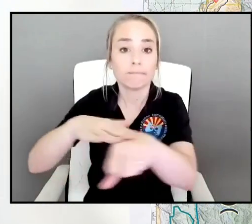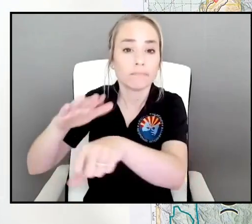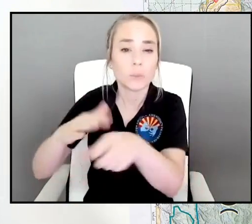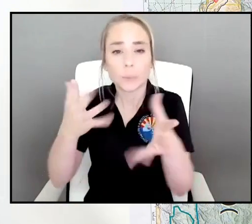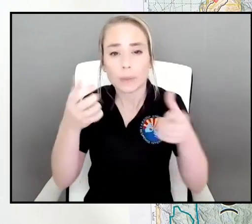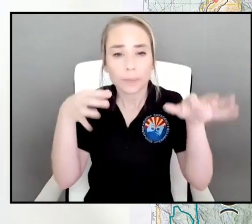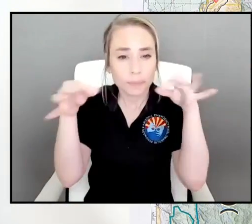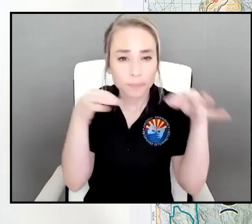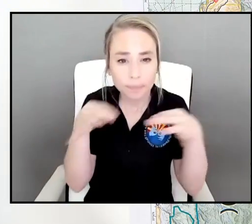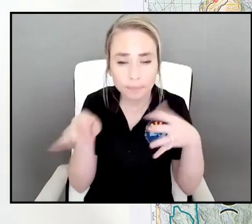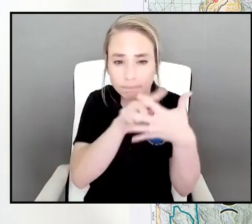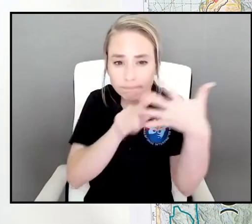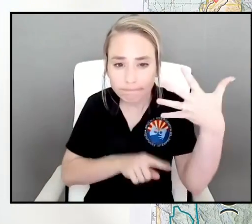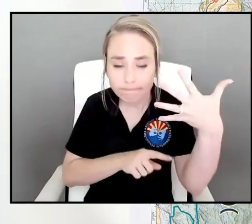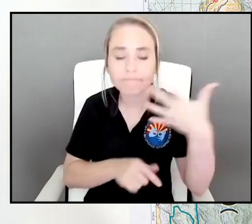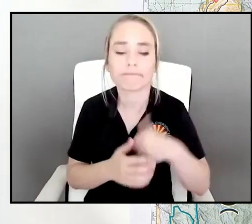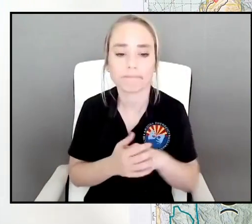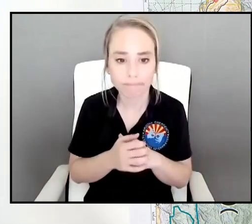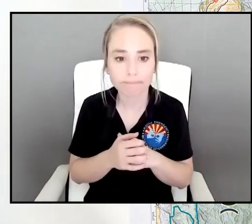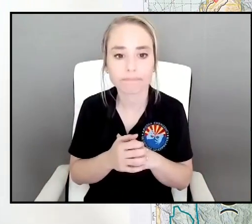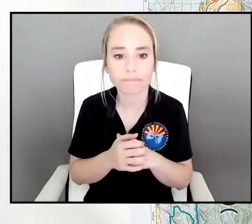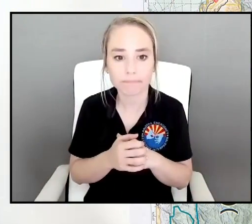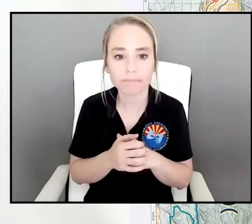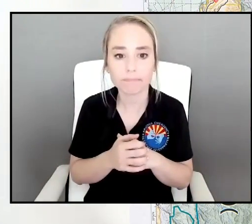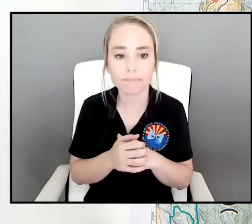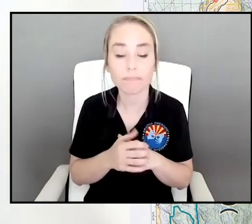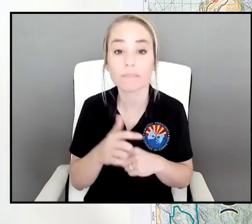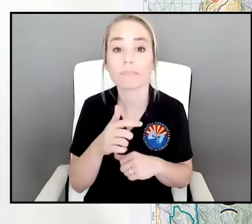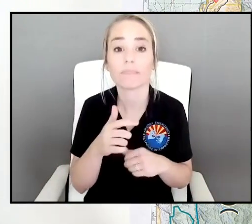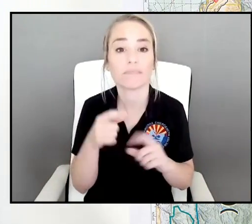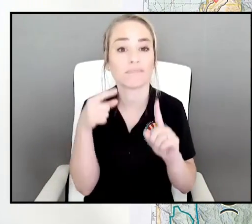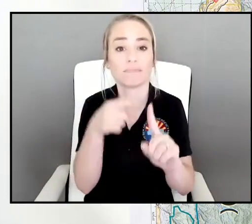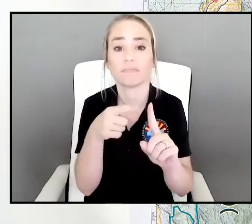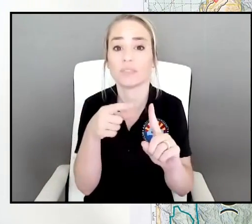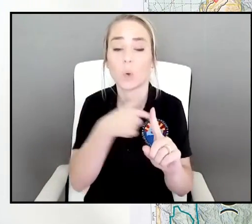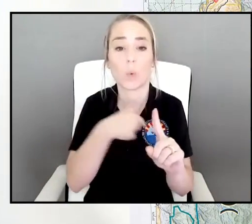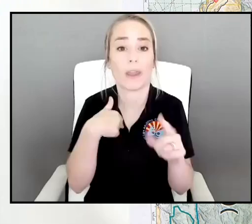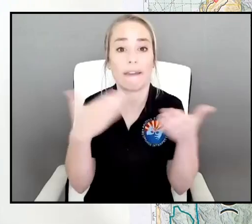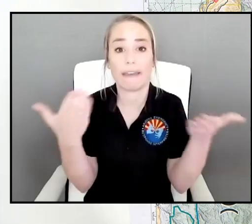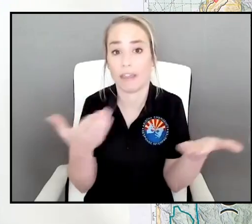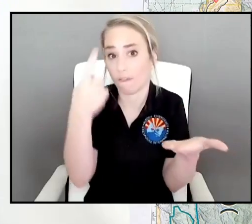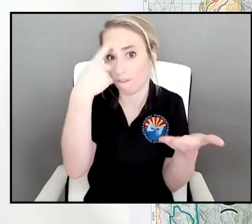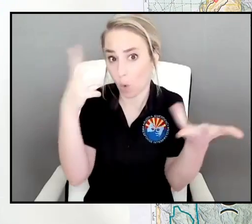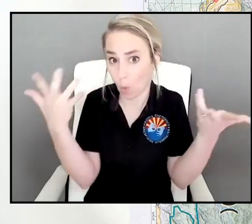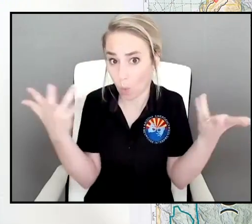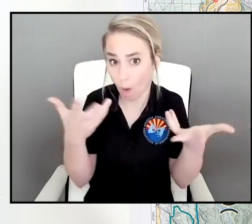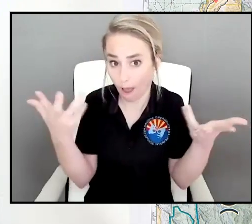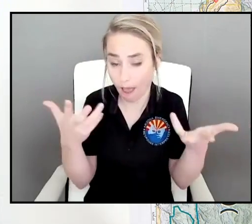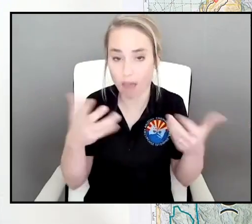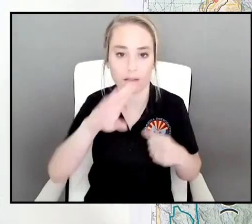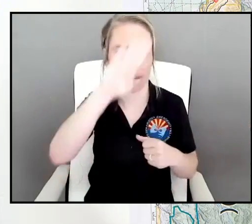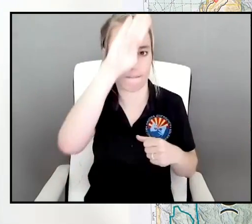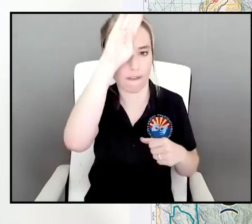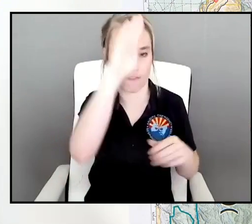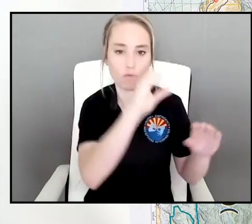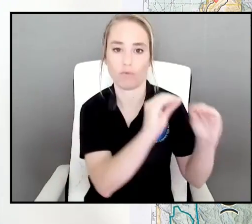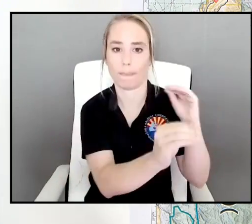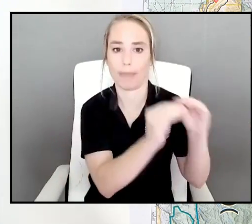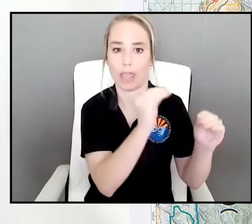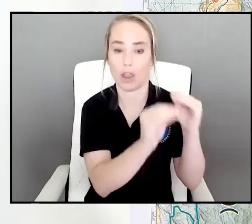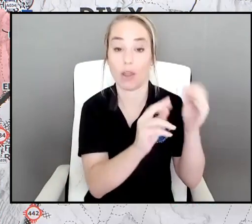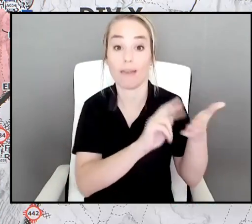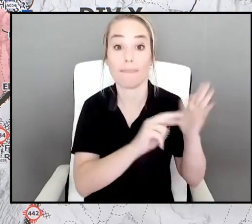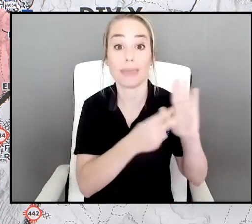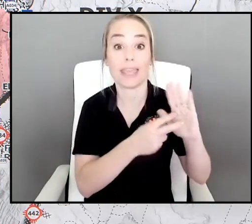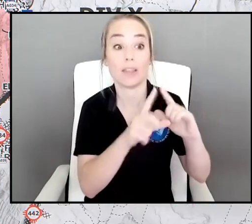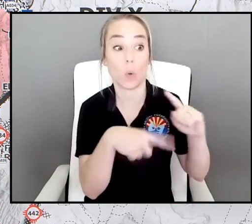about what we're here for. We're here for suppression repair. Basically, that's to fix the actions that were